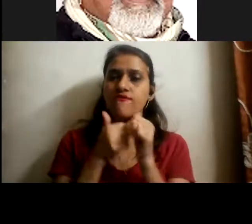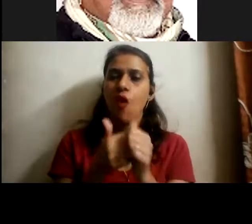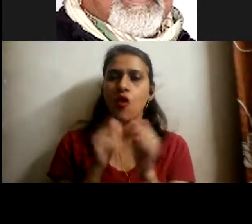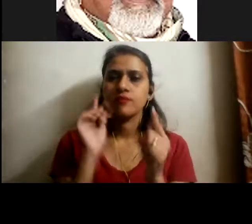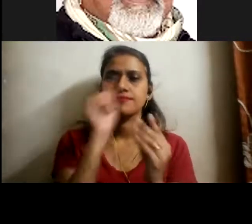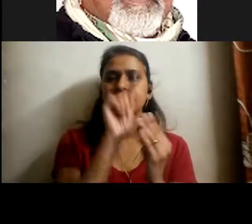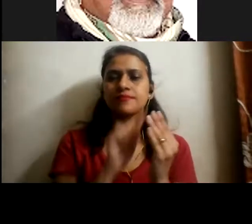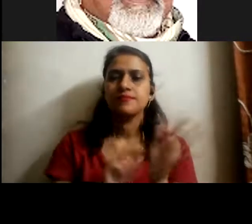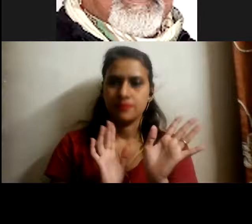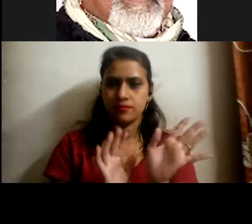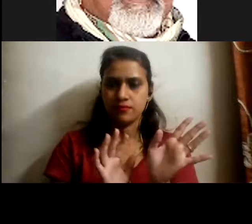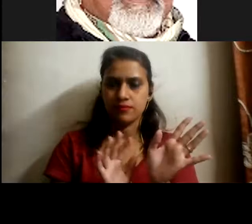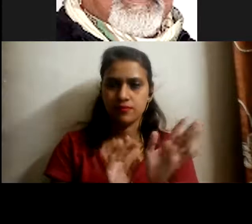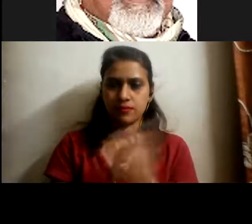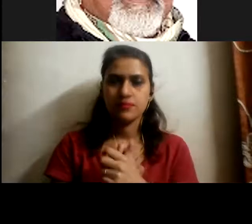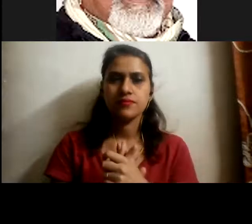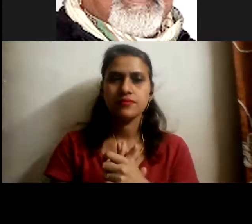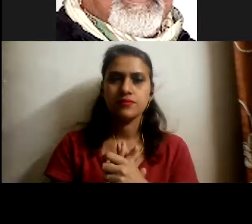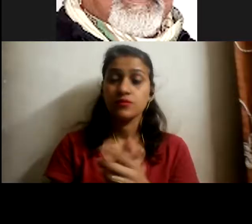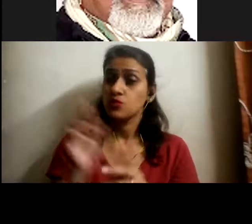You cannot drag, you cannot write